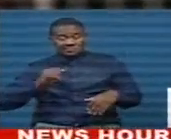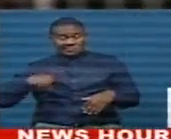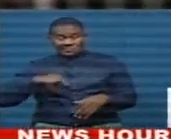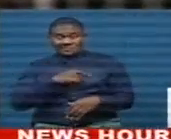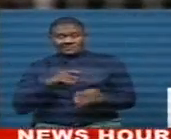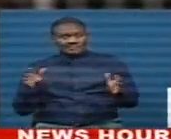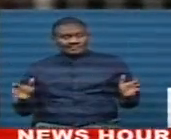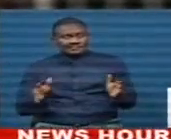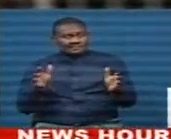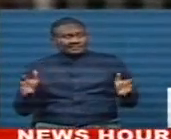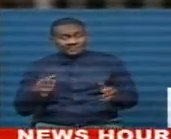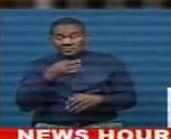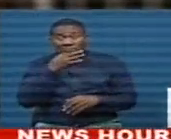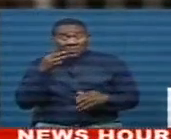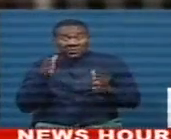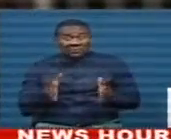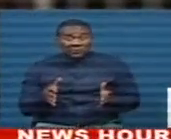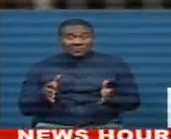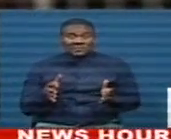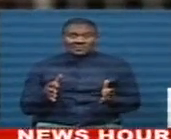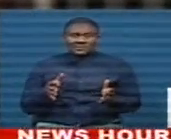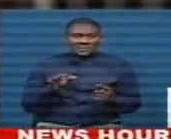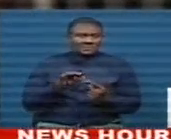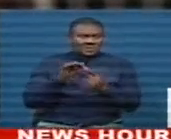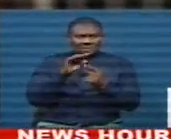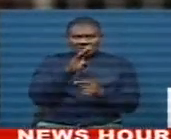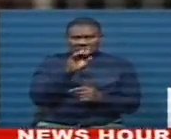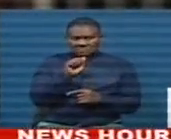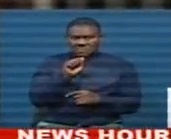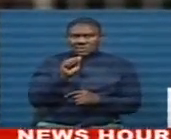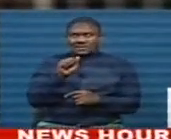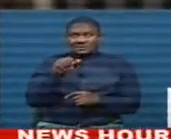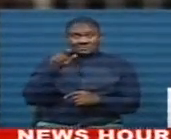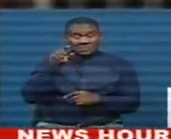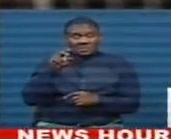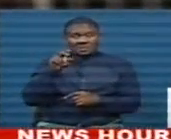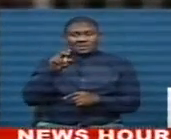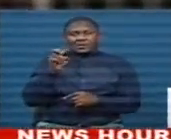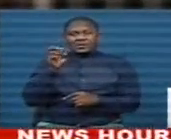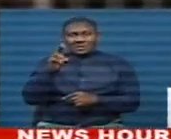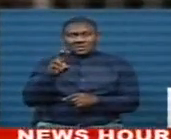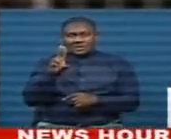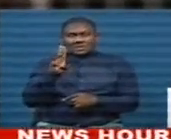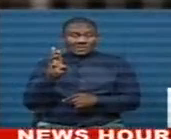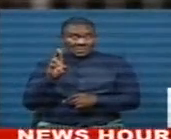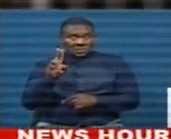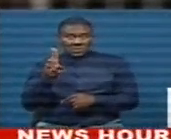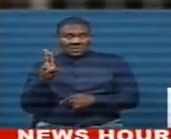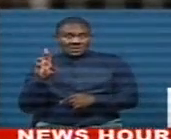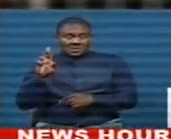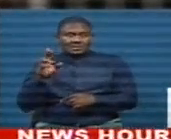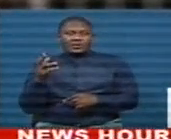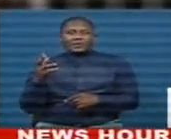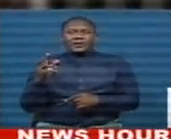farmers, especially farmers in Brown Ahafo and the three northern regions, to embrace the cultivation